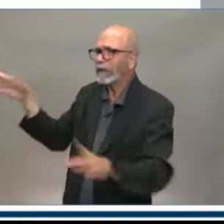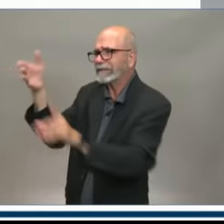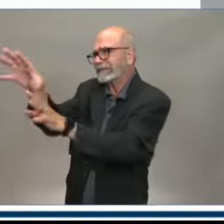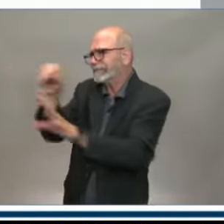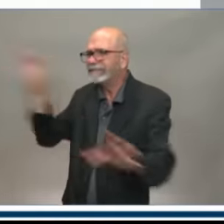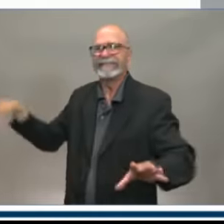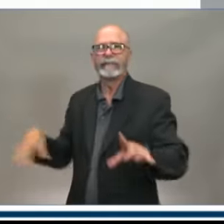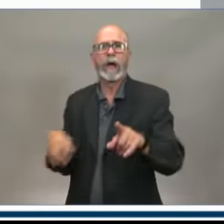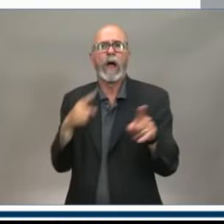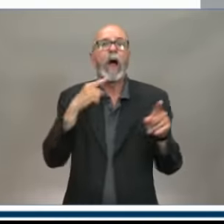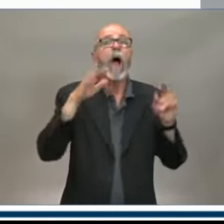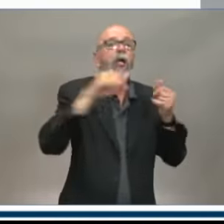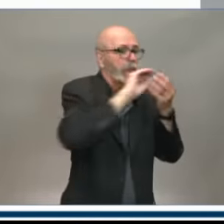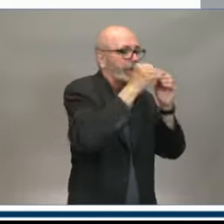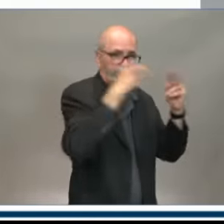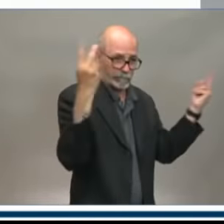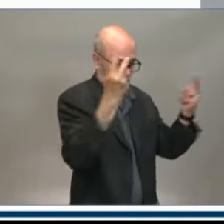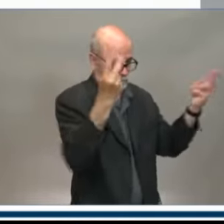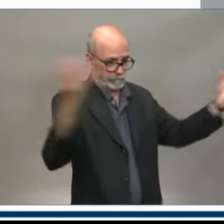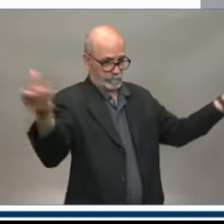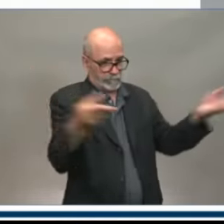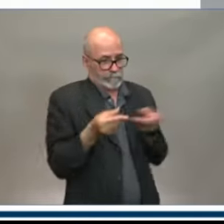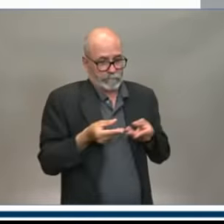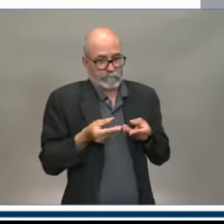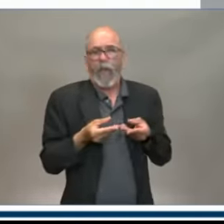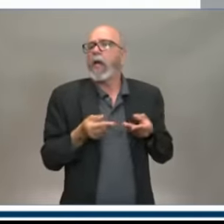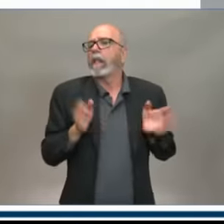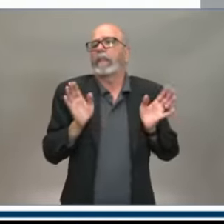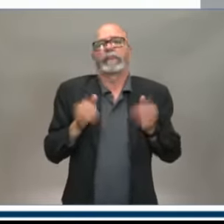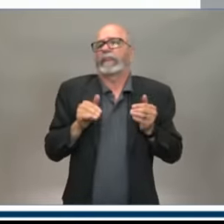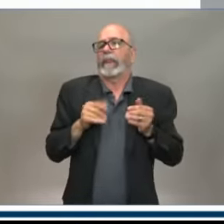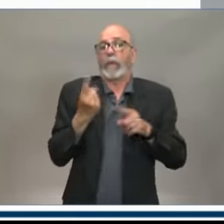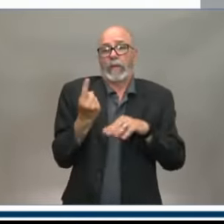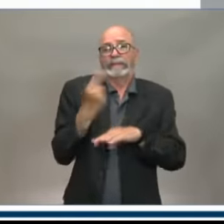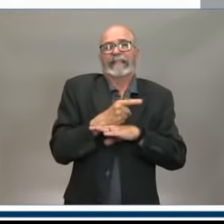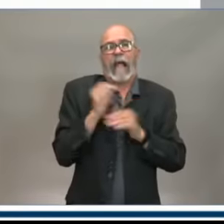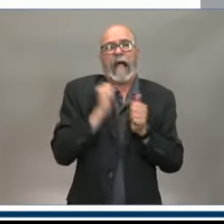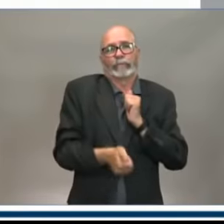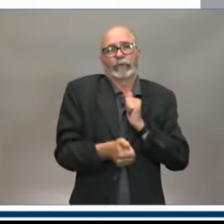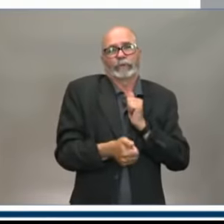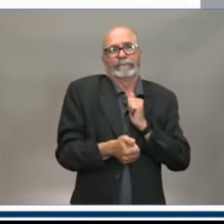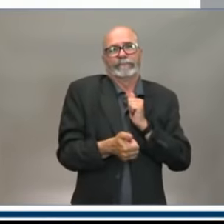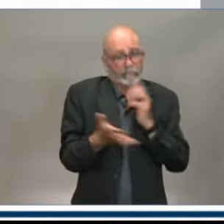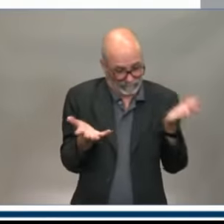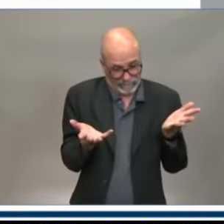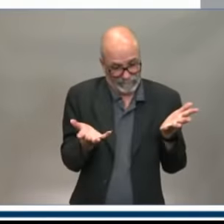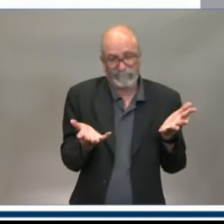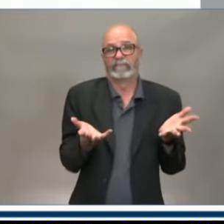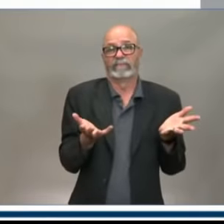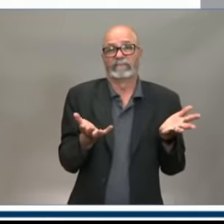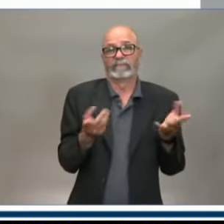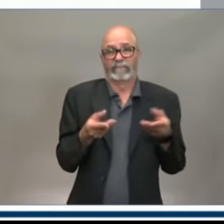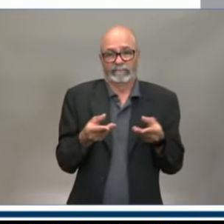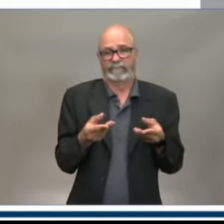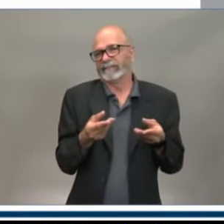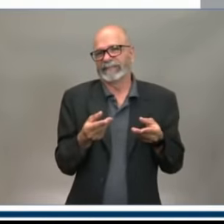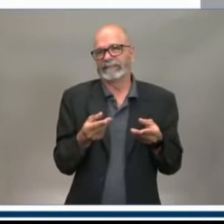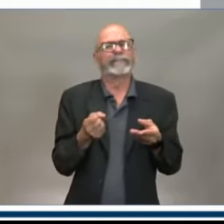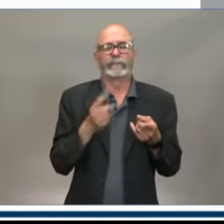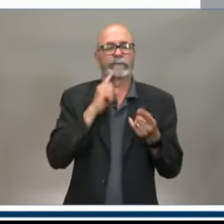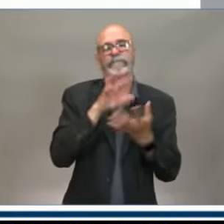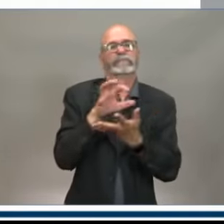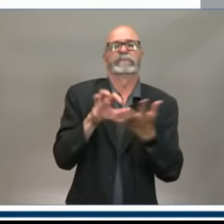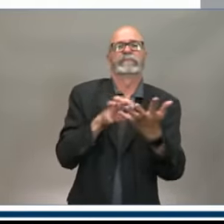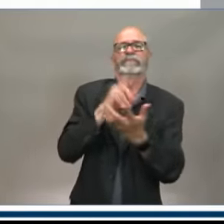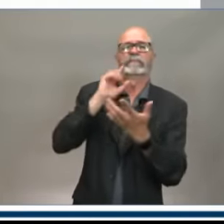health did that a day ahead of what was done in the long-term care facility, and so there was a day of some discrepancy, and we've resolved